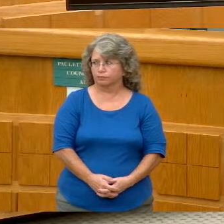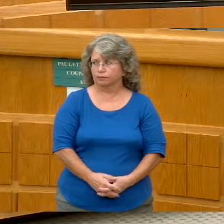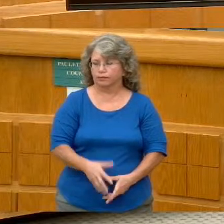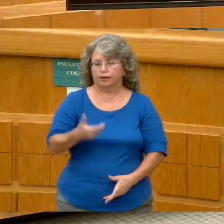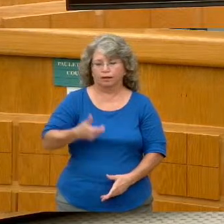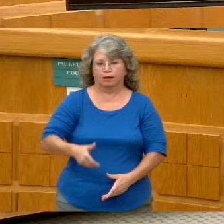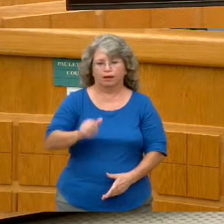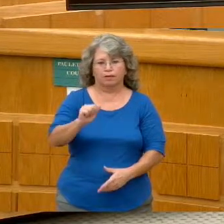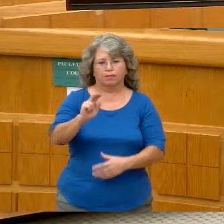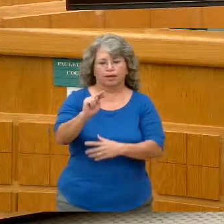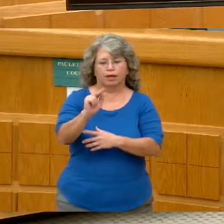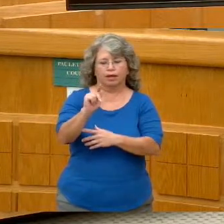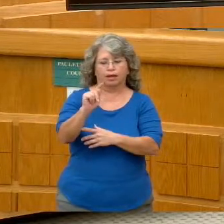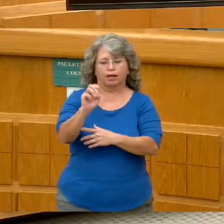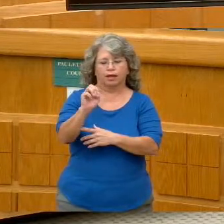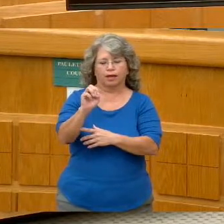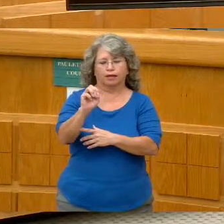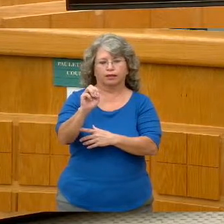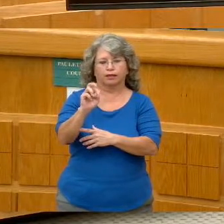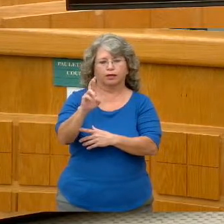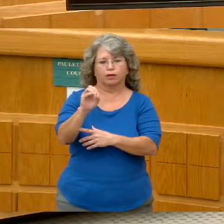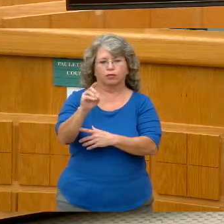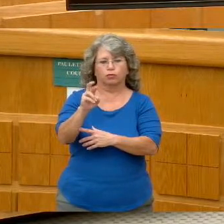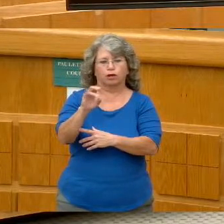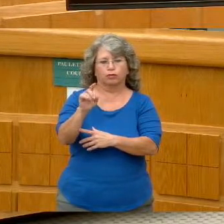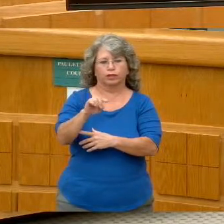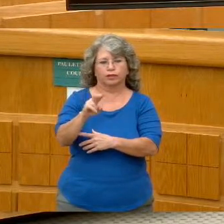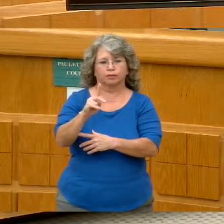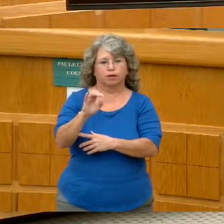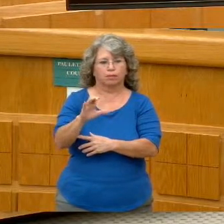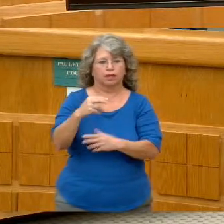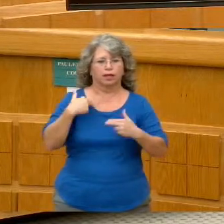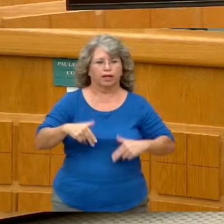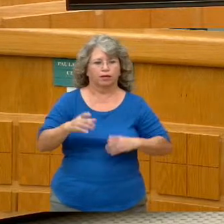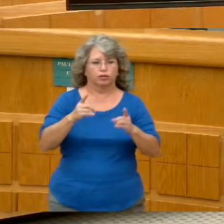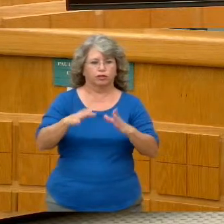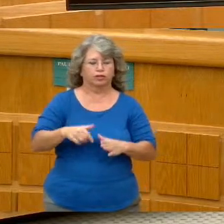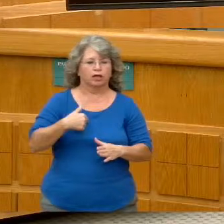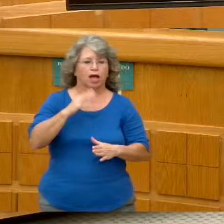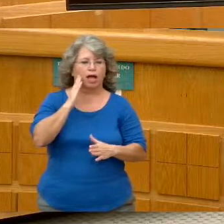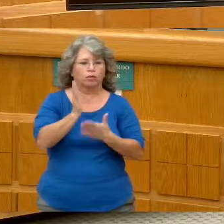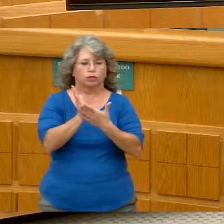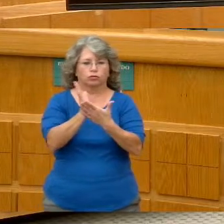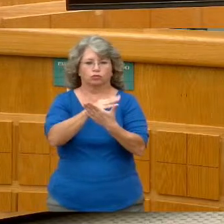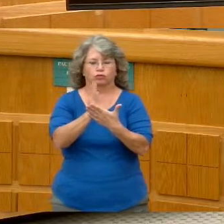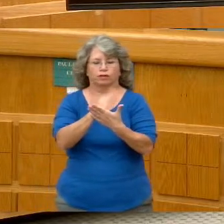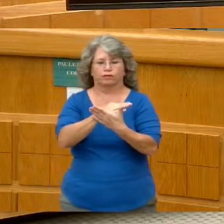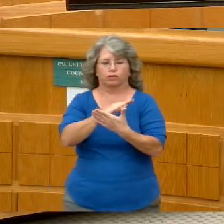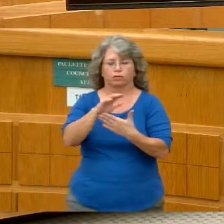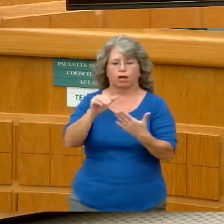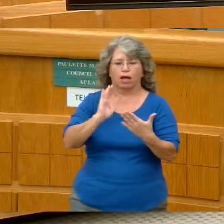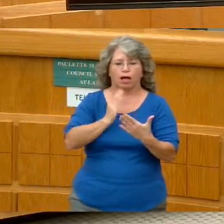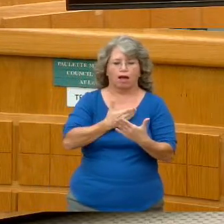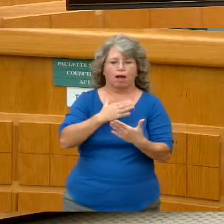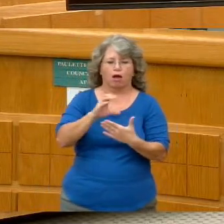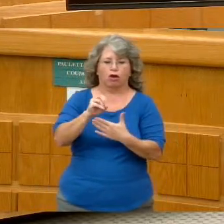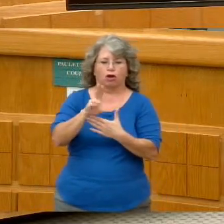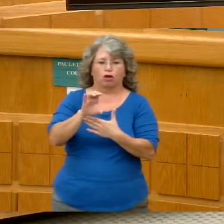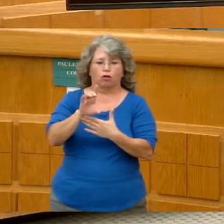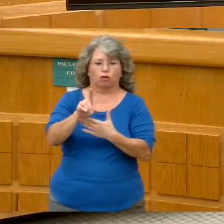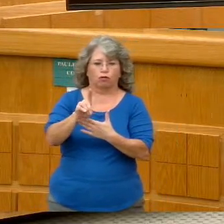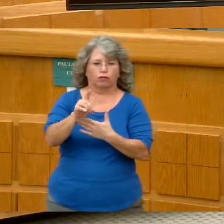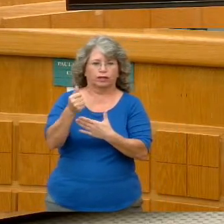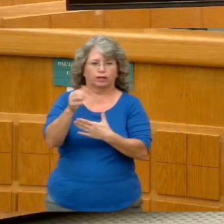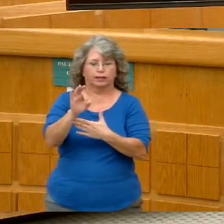Annette Rodriguez, Public Health Director. I'm going to go over the COVID-19 numbers today